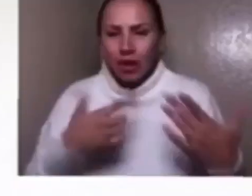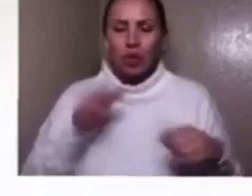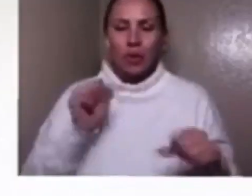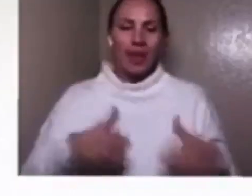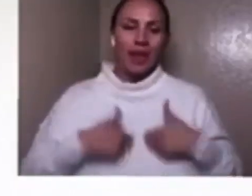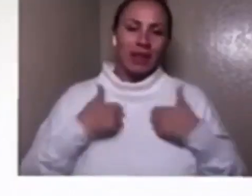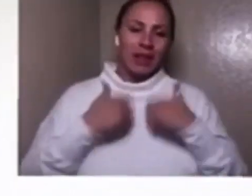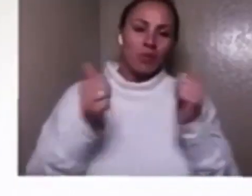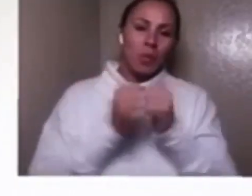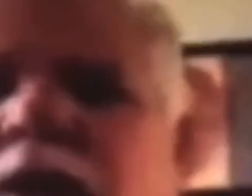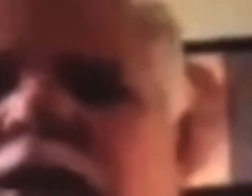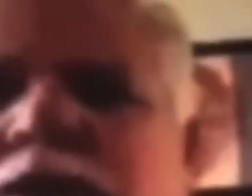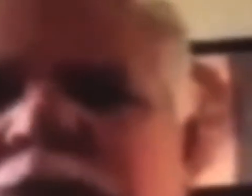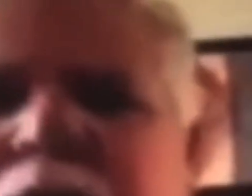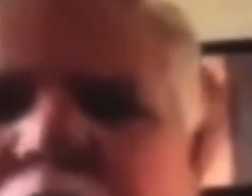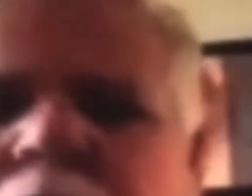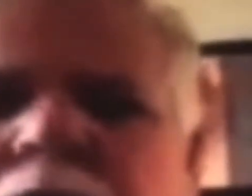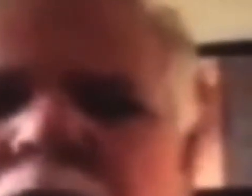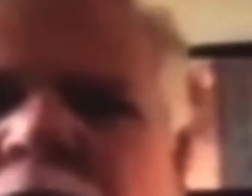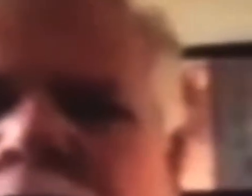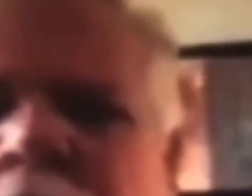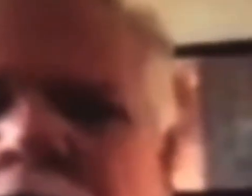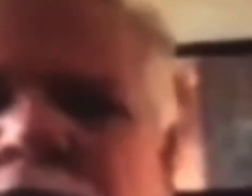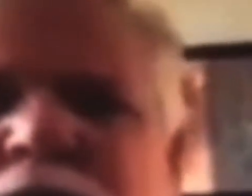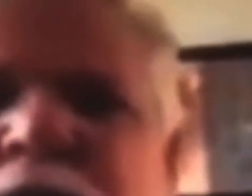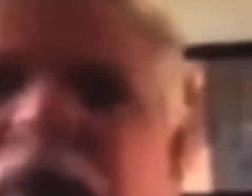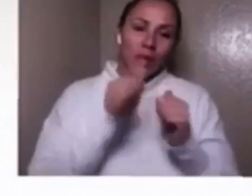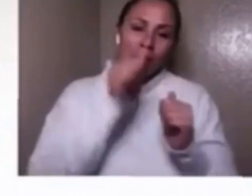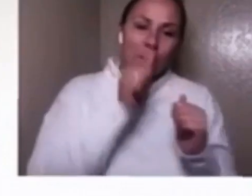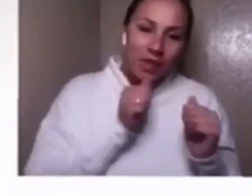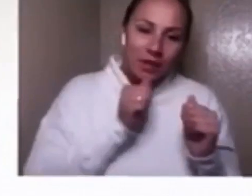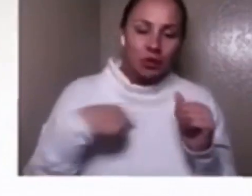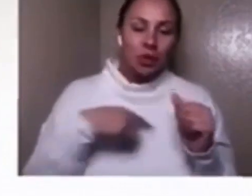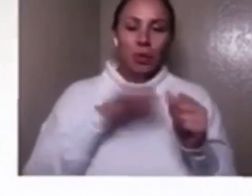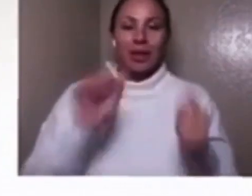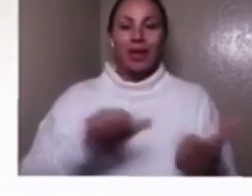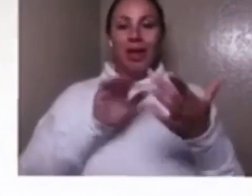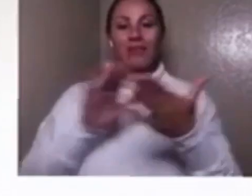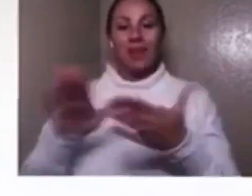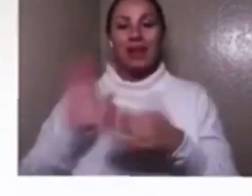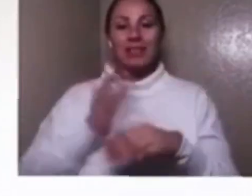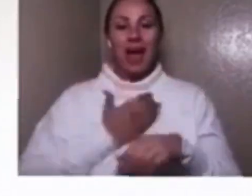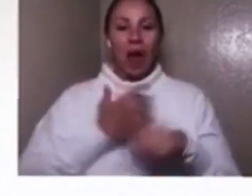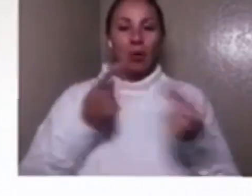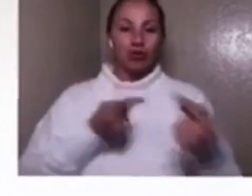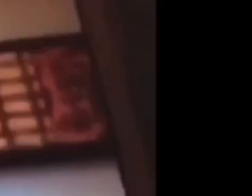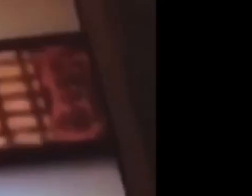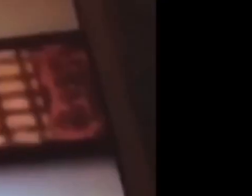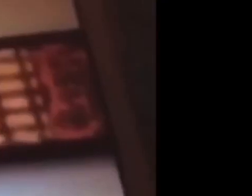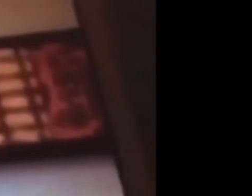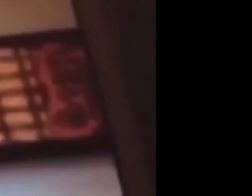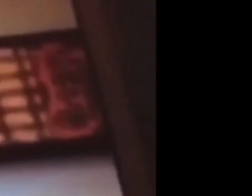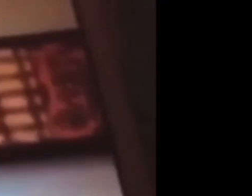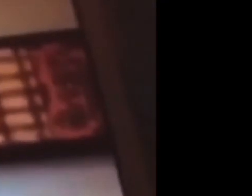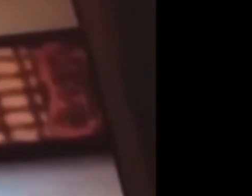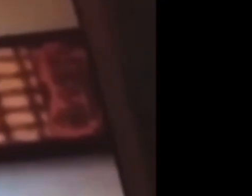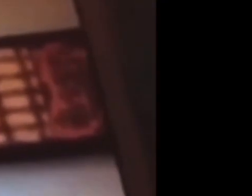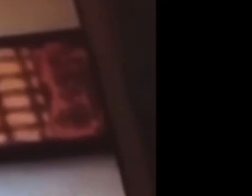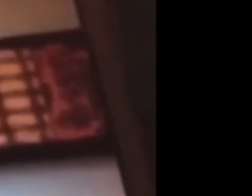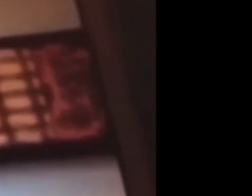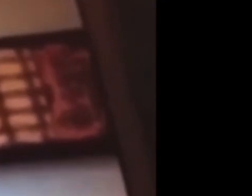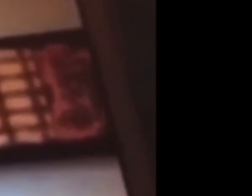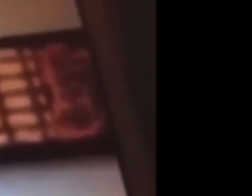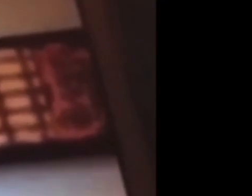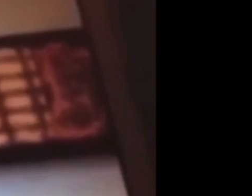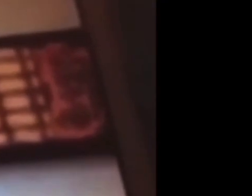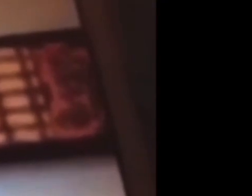We can live with patience. You're stale. Your customers are stale. We can face our trials with dignity. You cannot wrestle